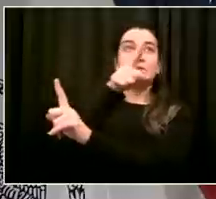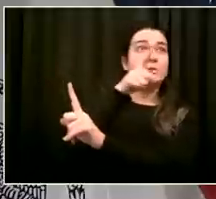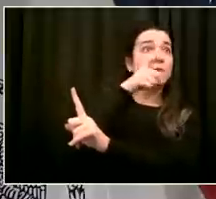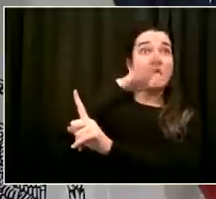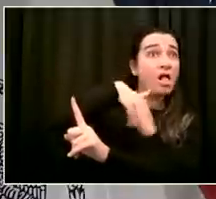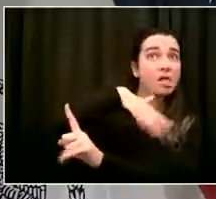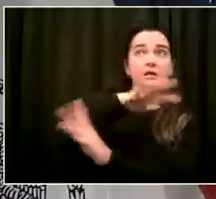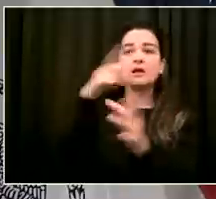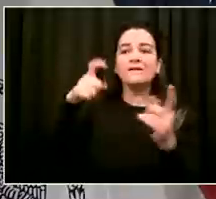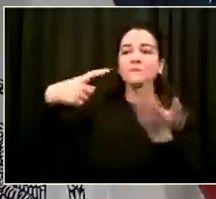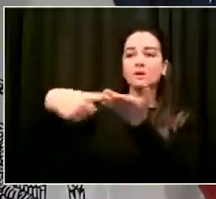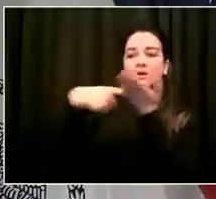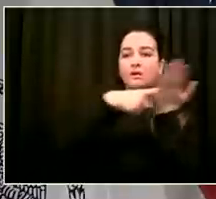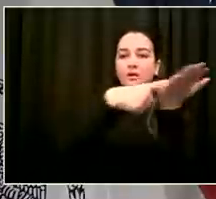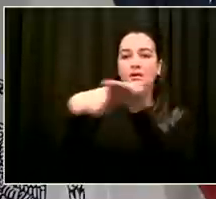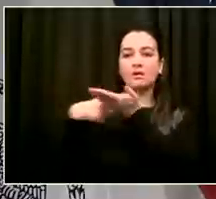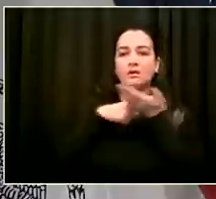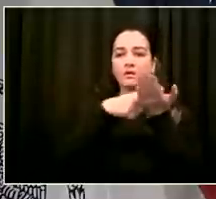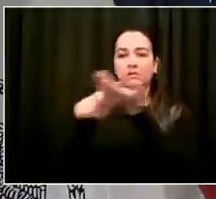began.